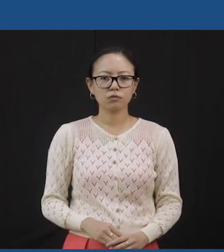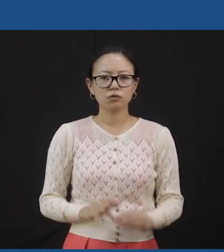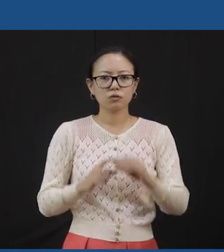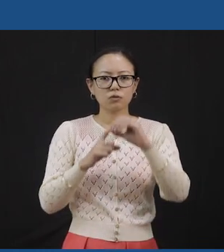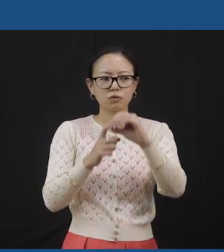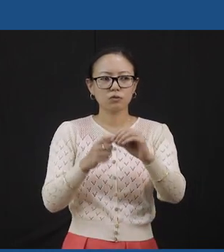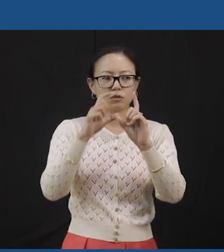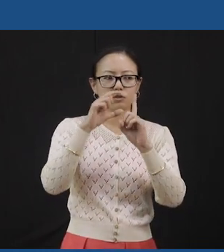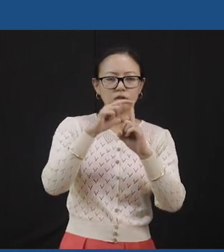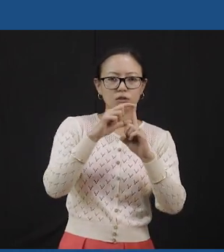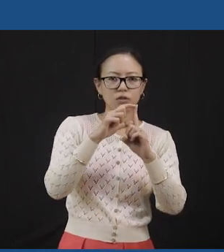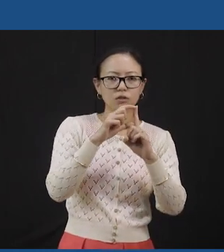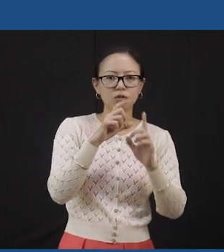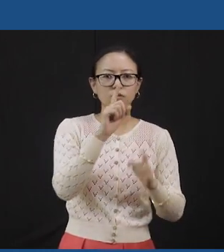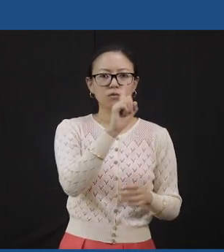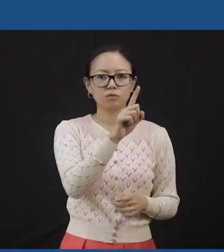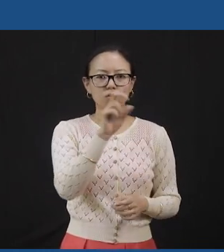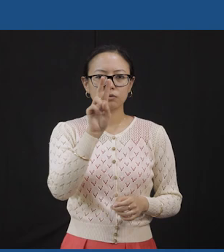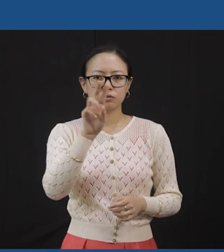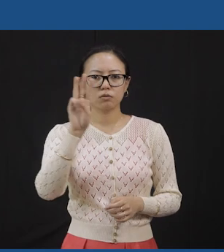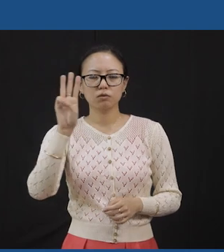Okay, 123 plus